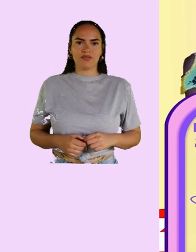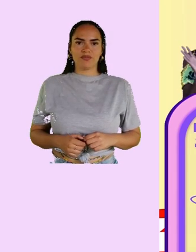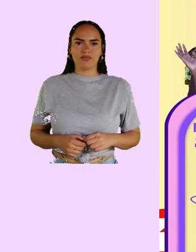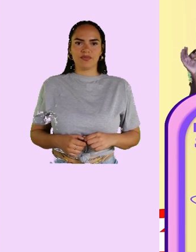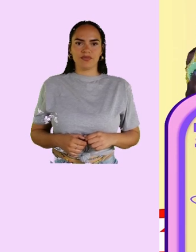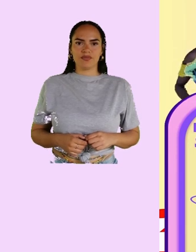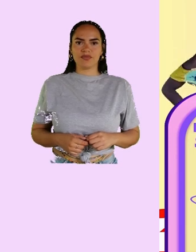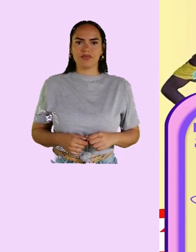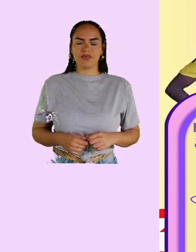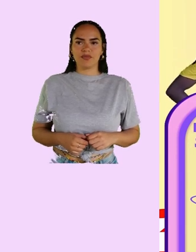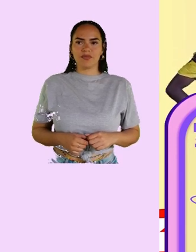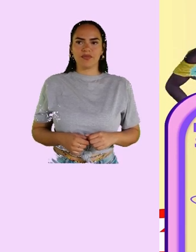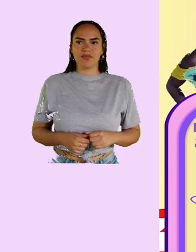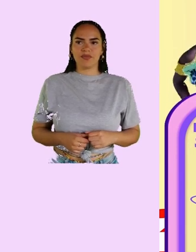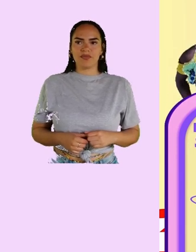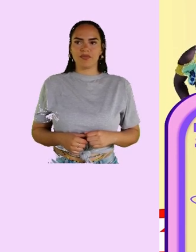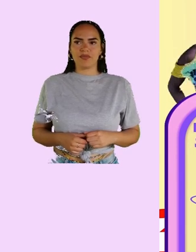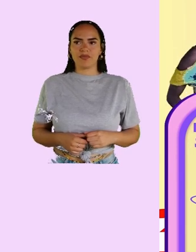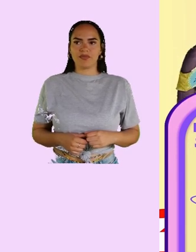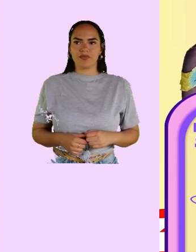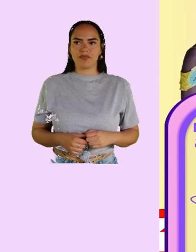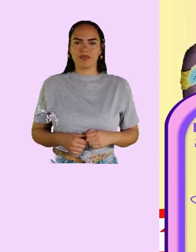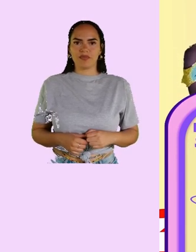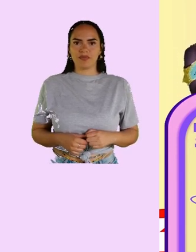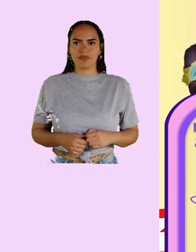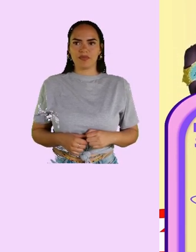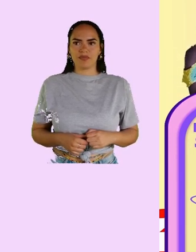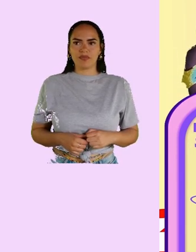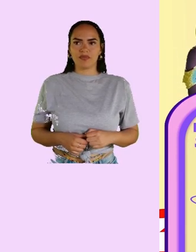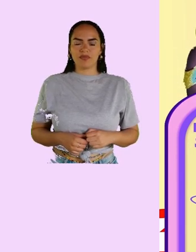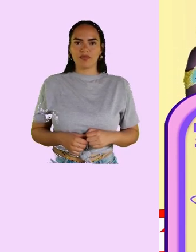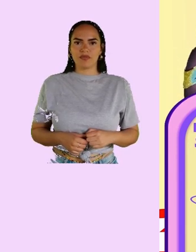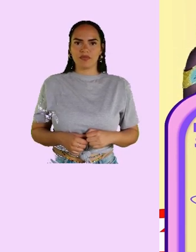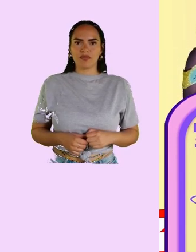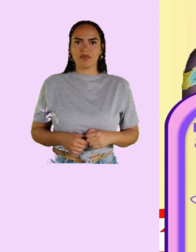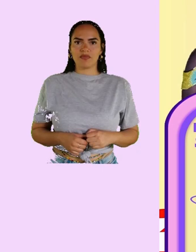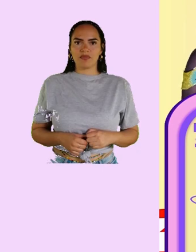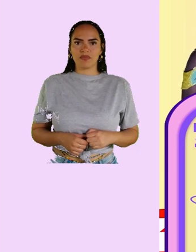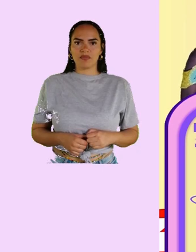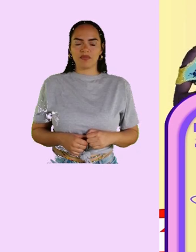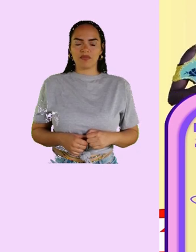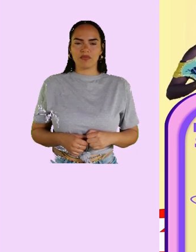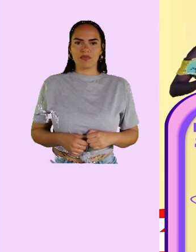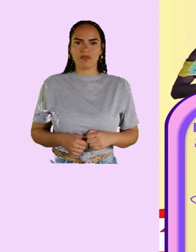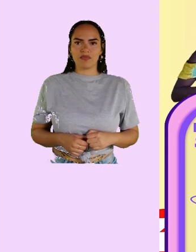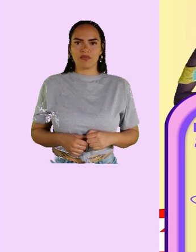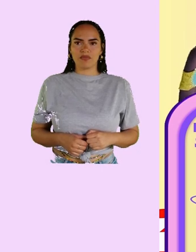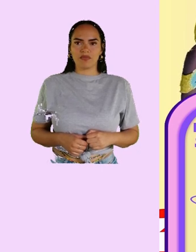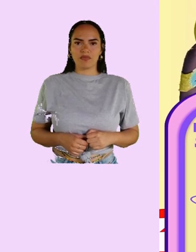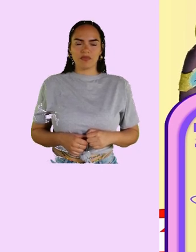Okay, next question. What is the name of our imaginary friend from the ages of 5 to 13?